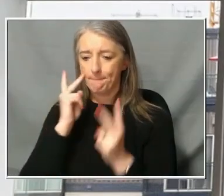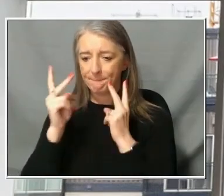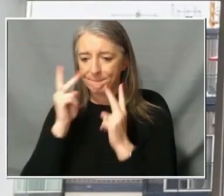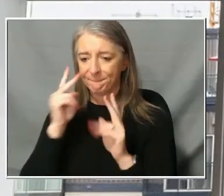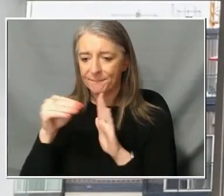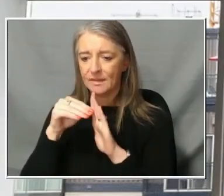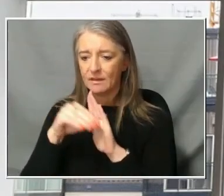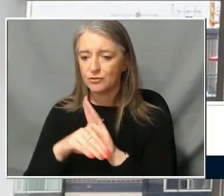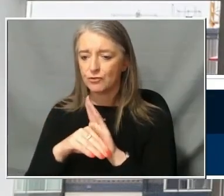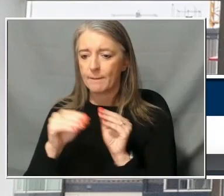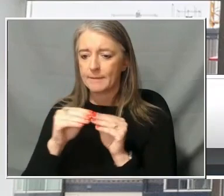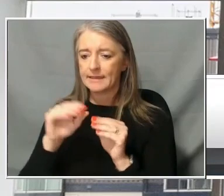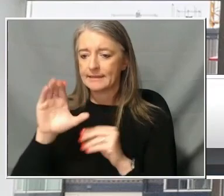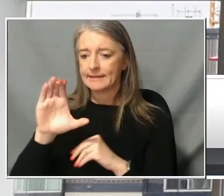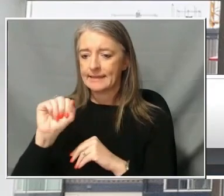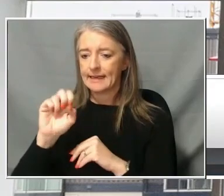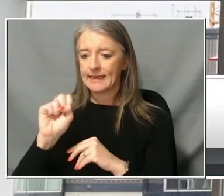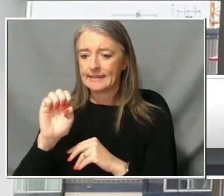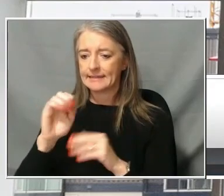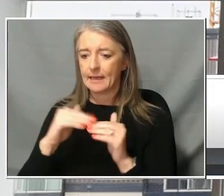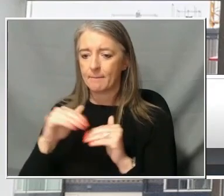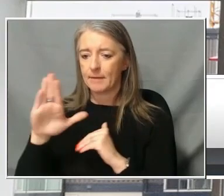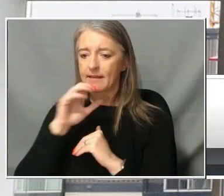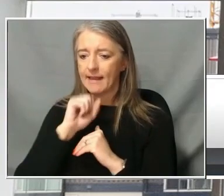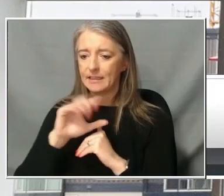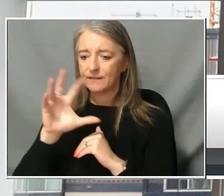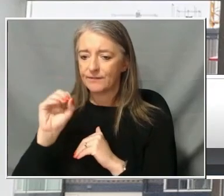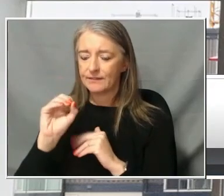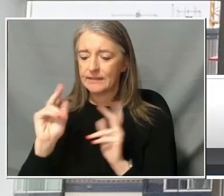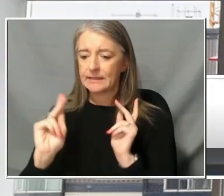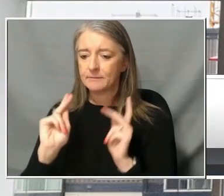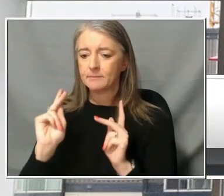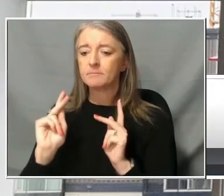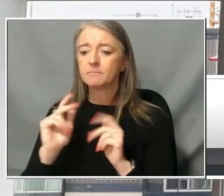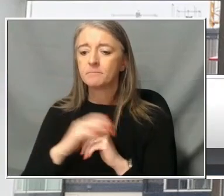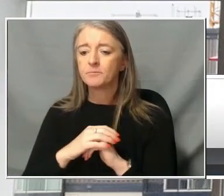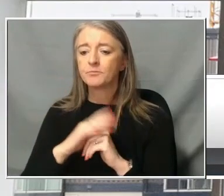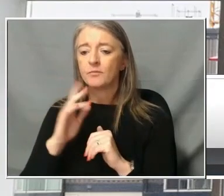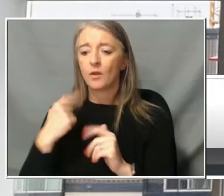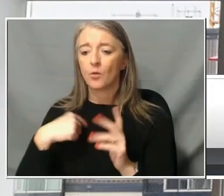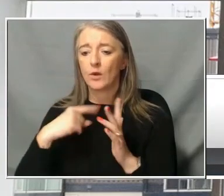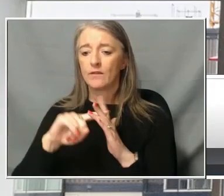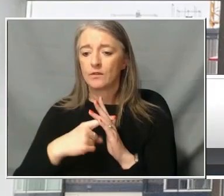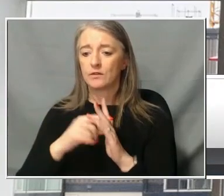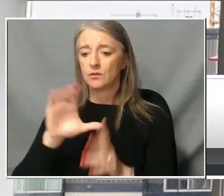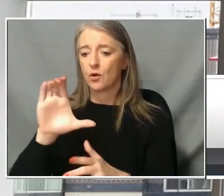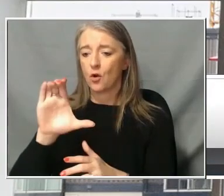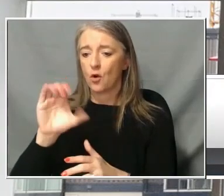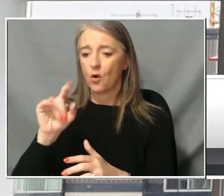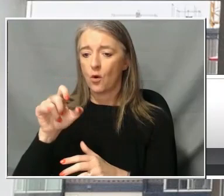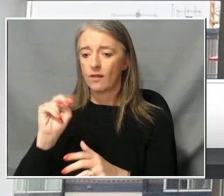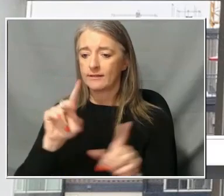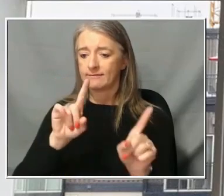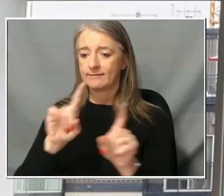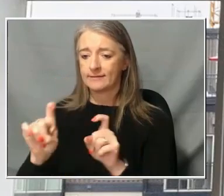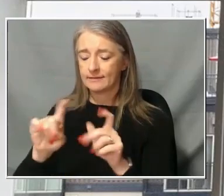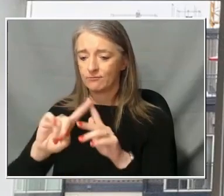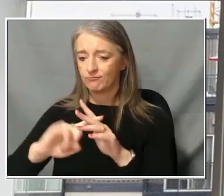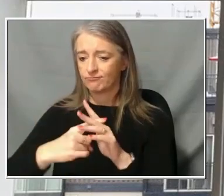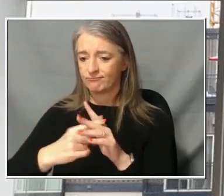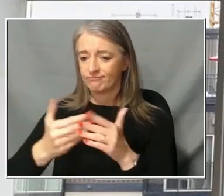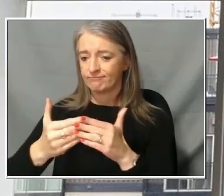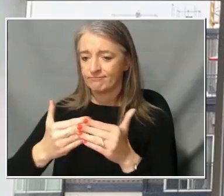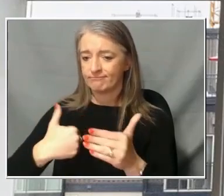drop in cases above the age of 50 is because we've initiated colonoscopies, and